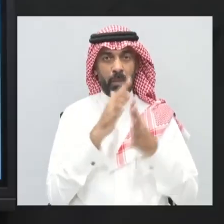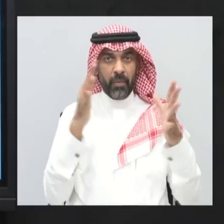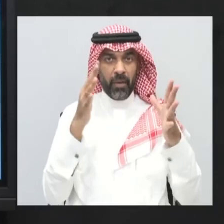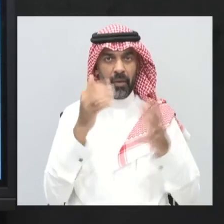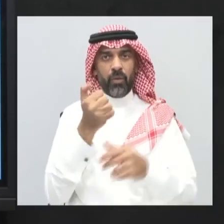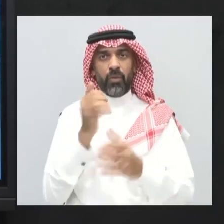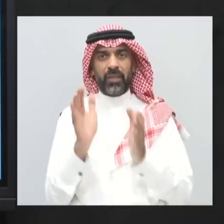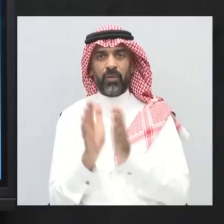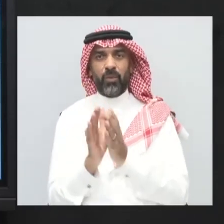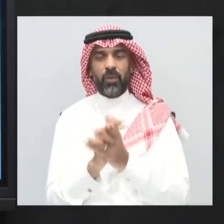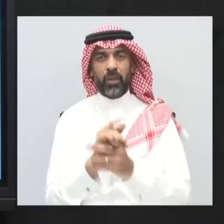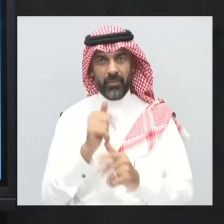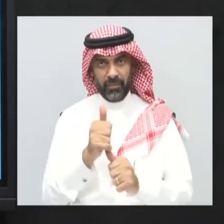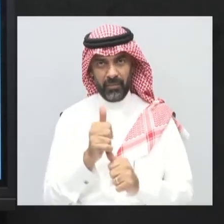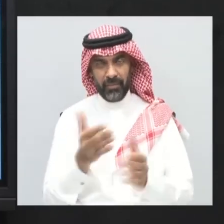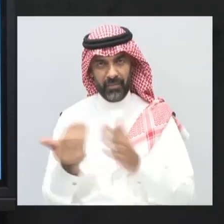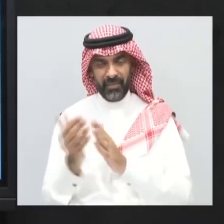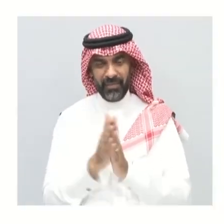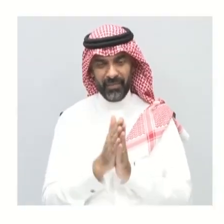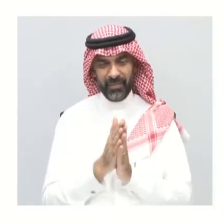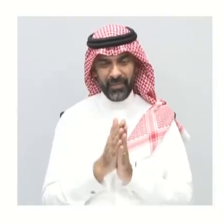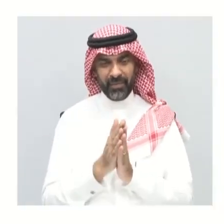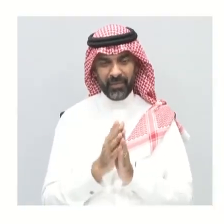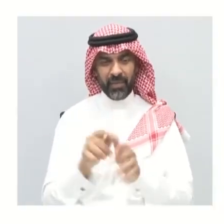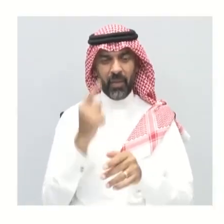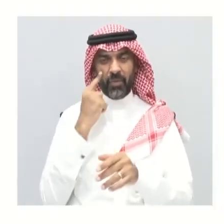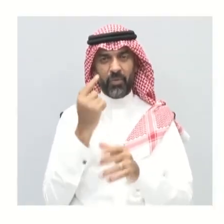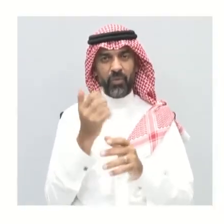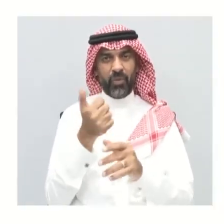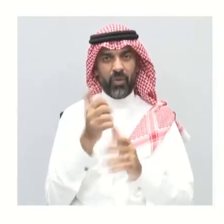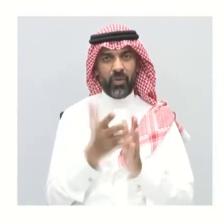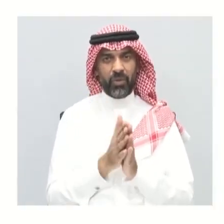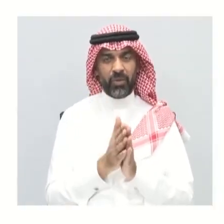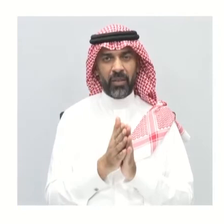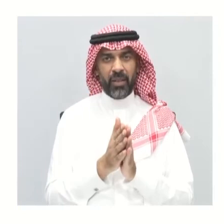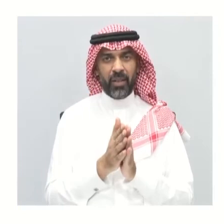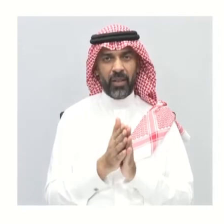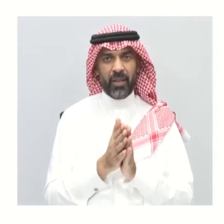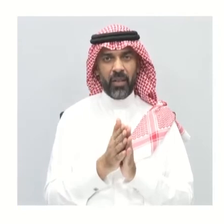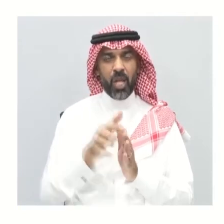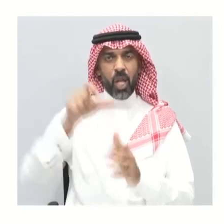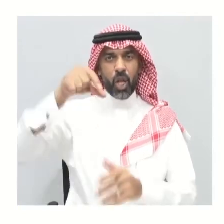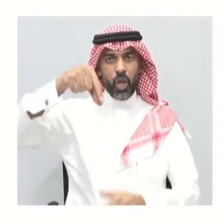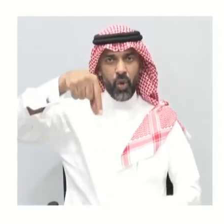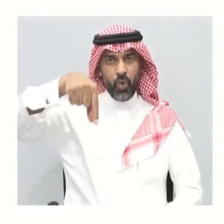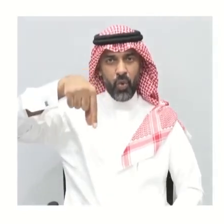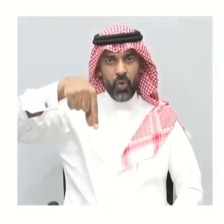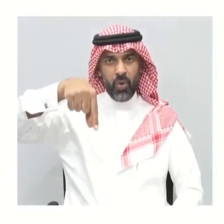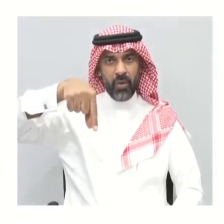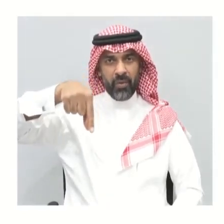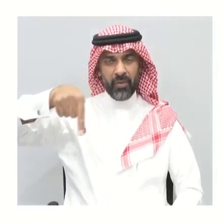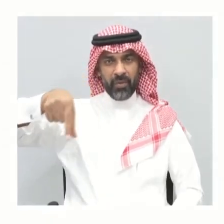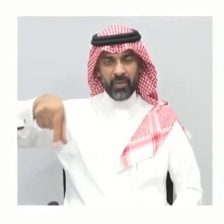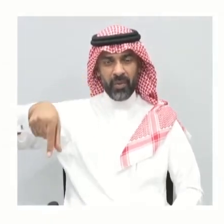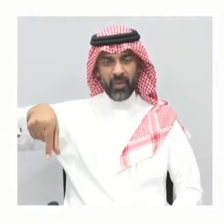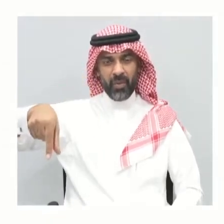and lowercase, okay? Now, the letters that we have are Q, R, S,